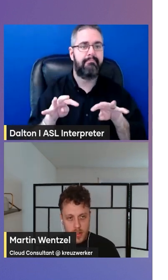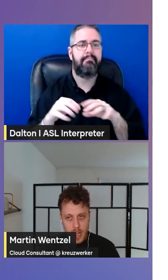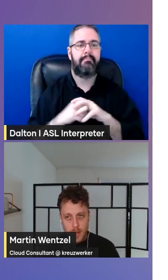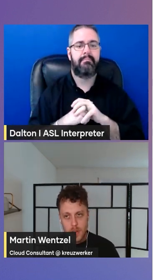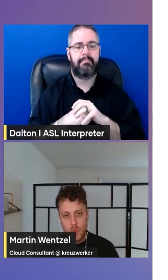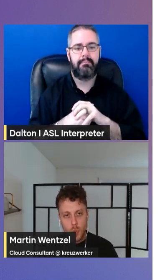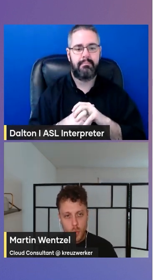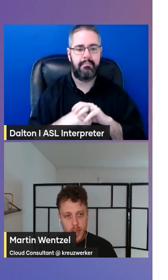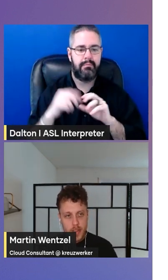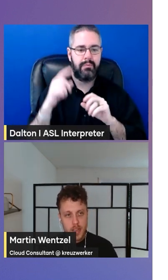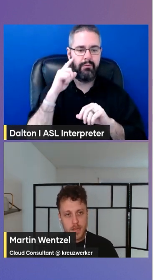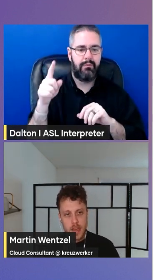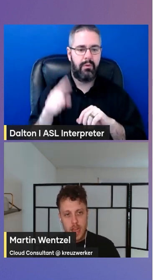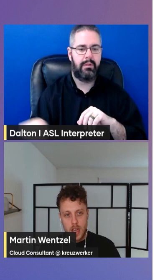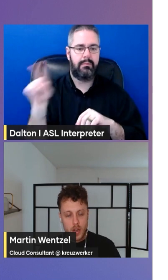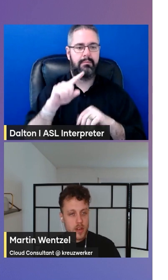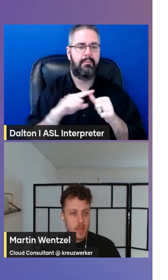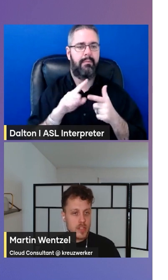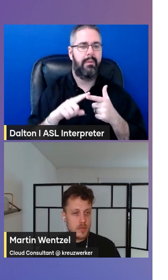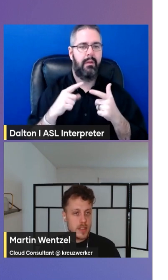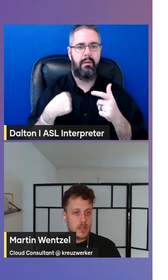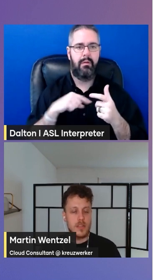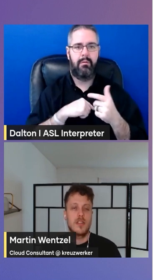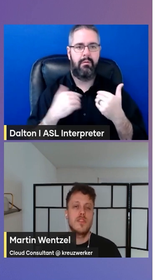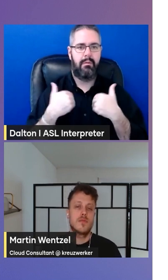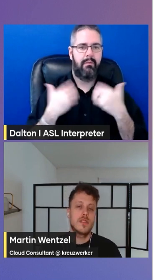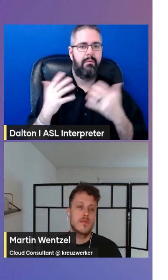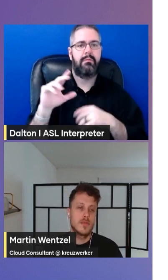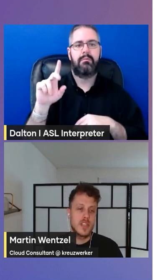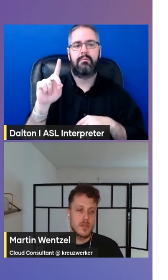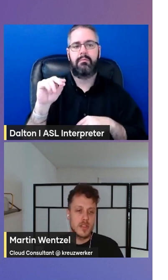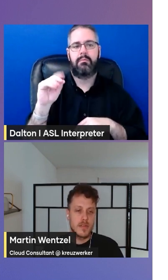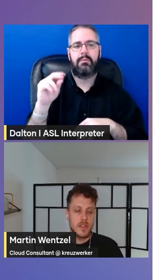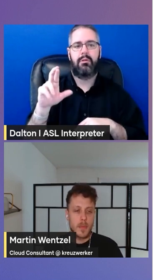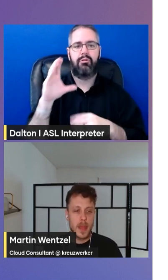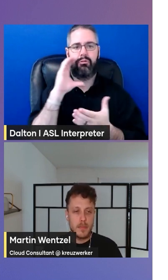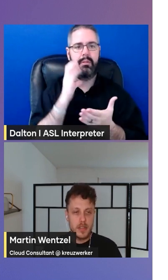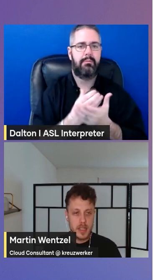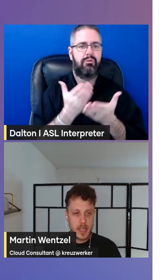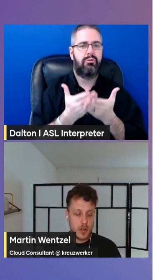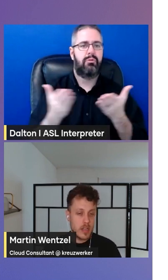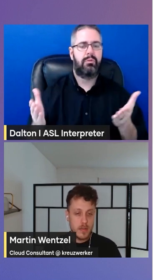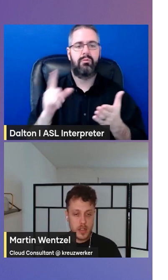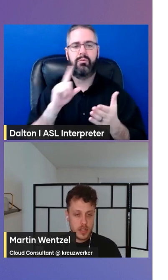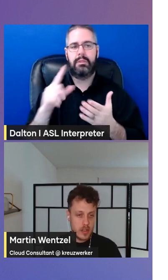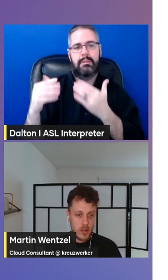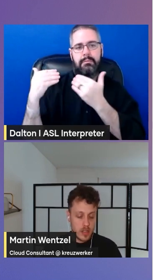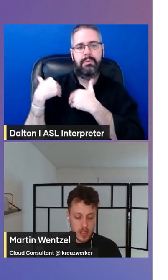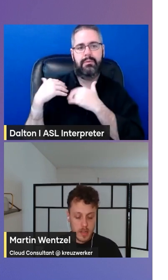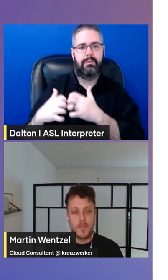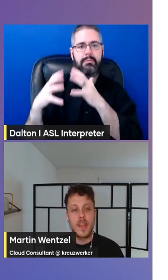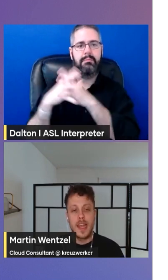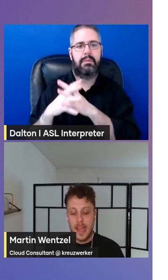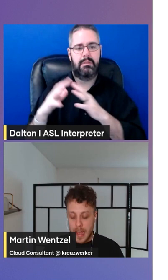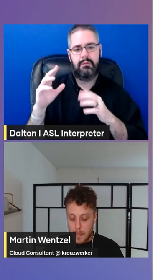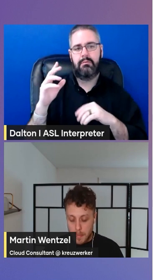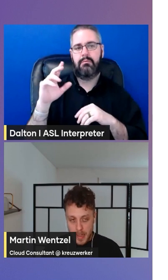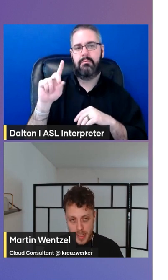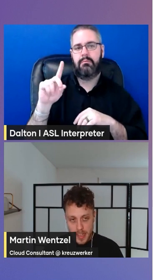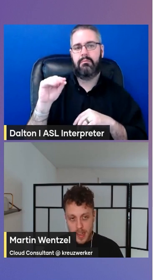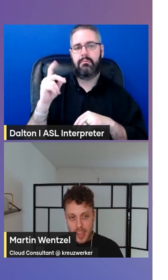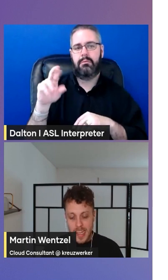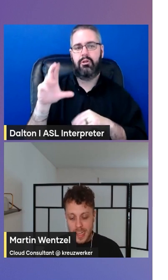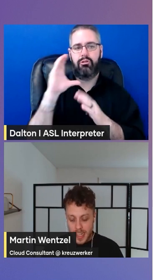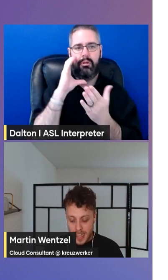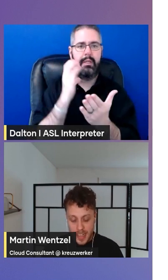For a long time, we did have a Docker image resource, which was responsible for building a Docker image locally,